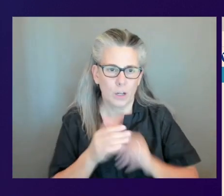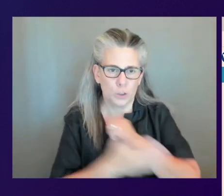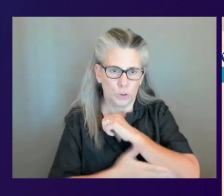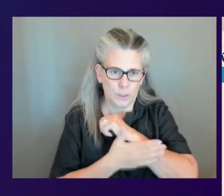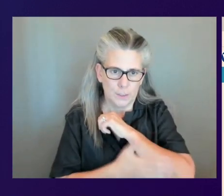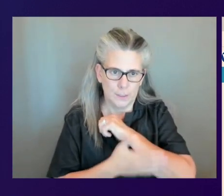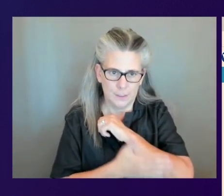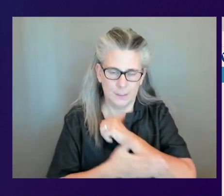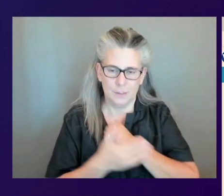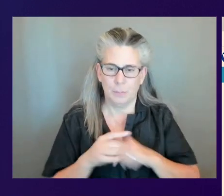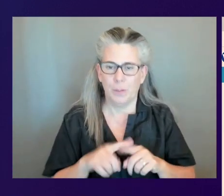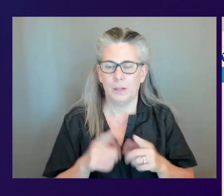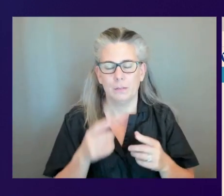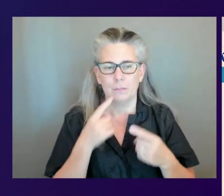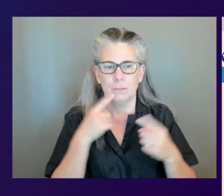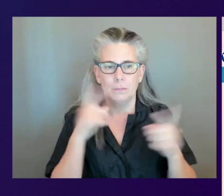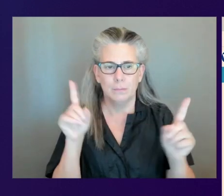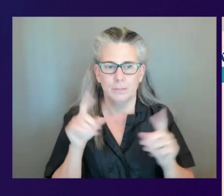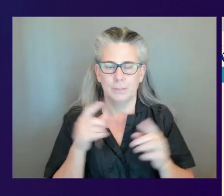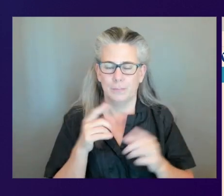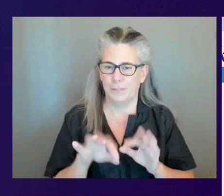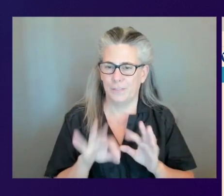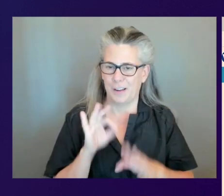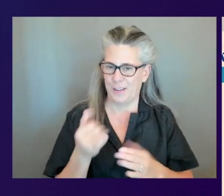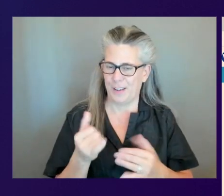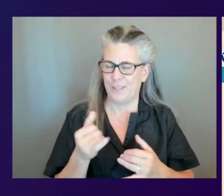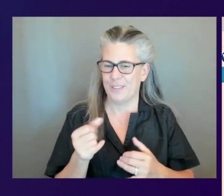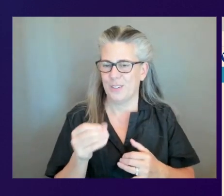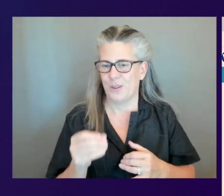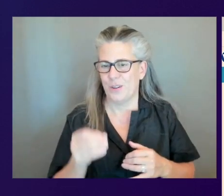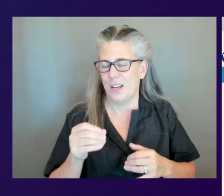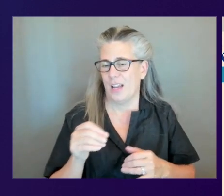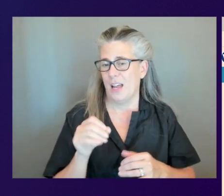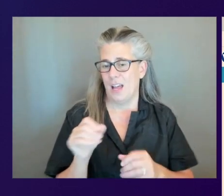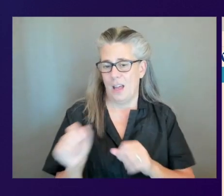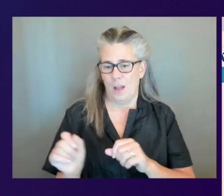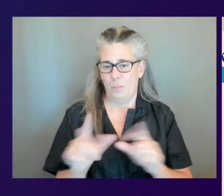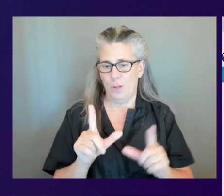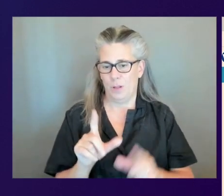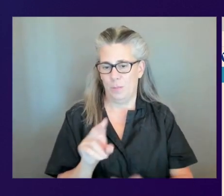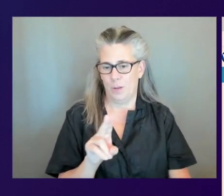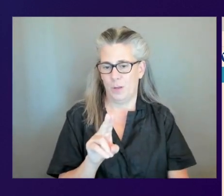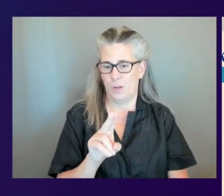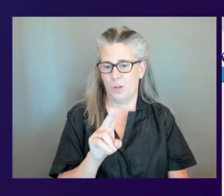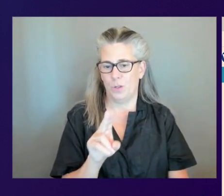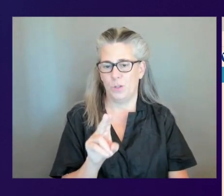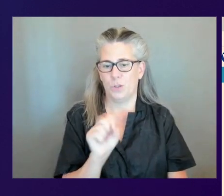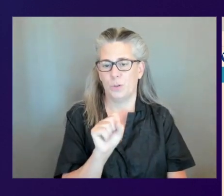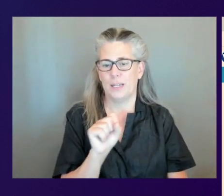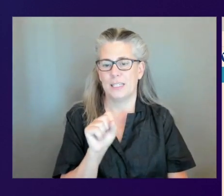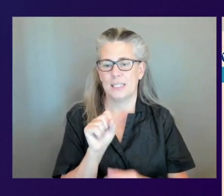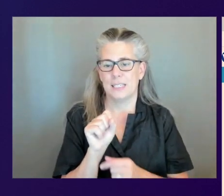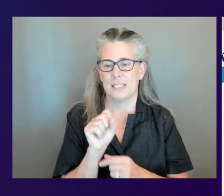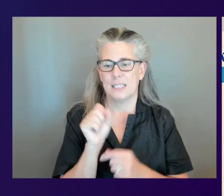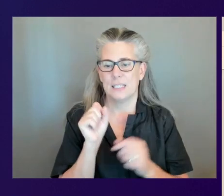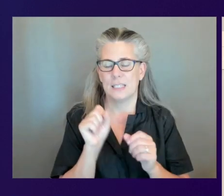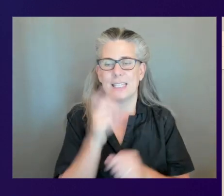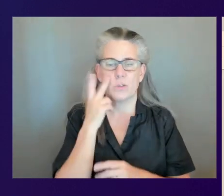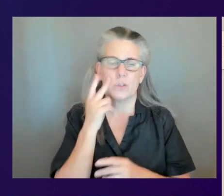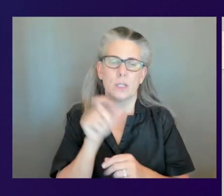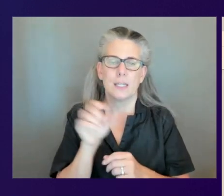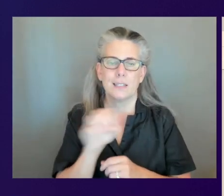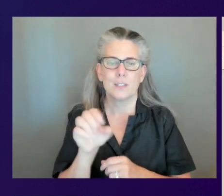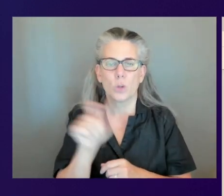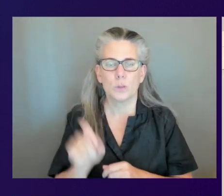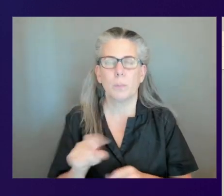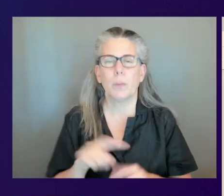see I only pulled them up in US East 1, but you'd see, all over the world where those desktops are. I'm going to hit